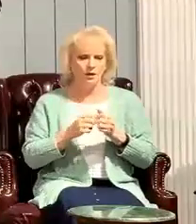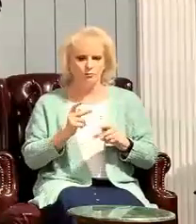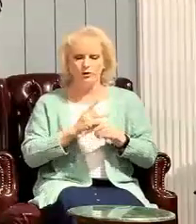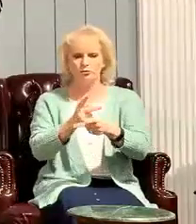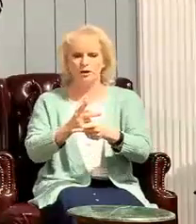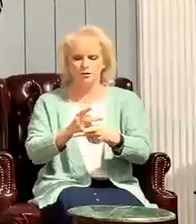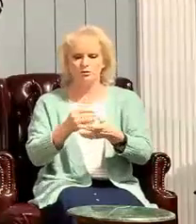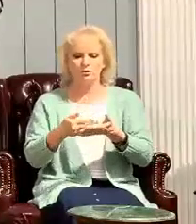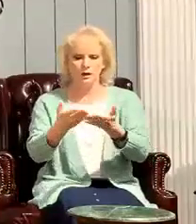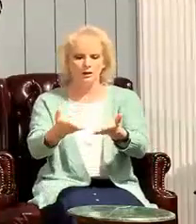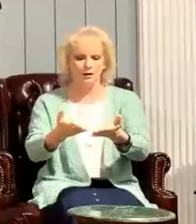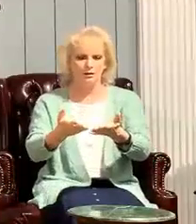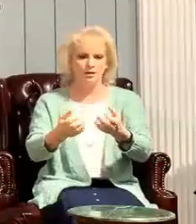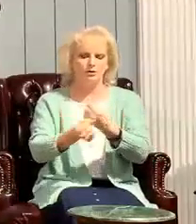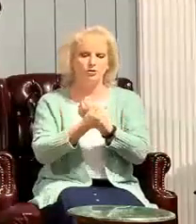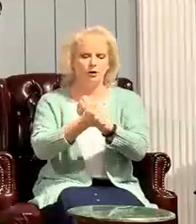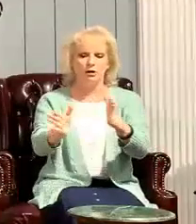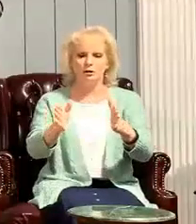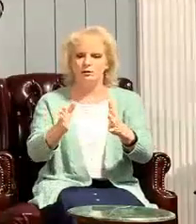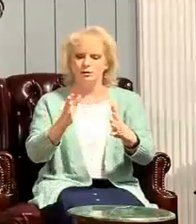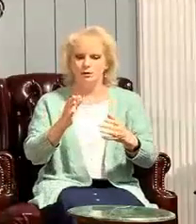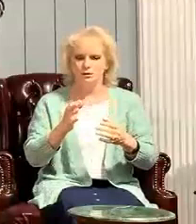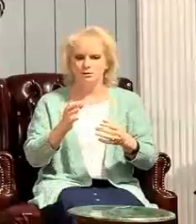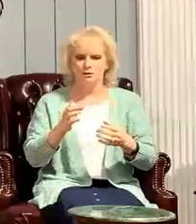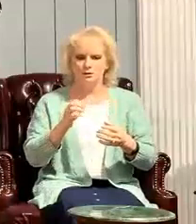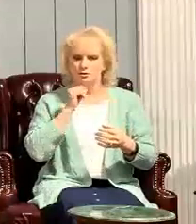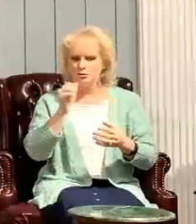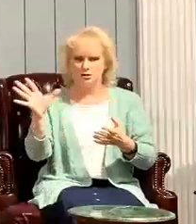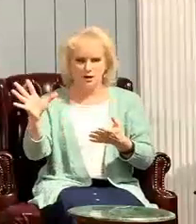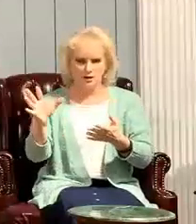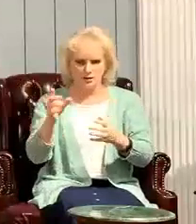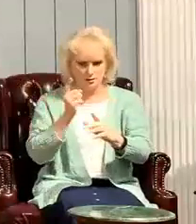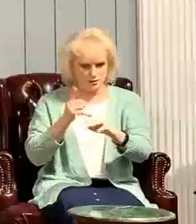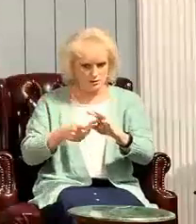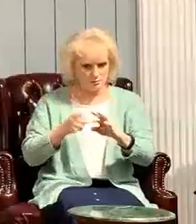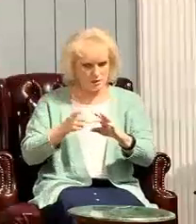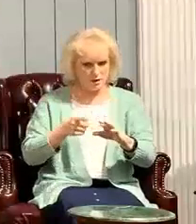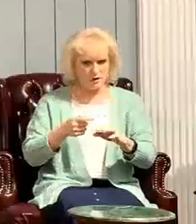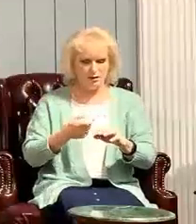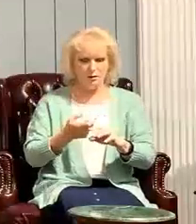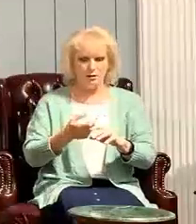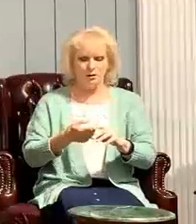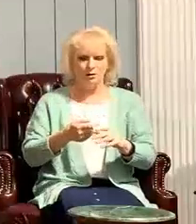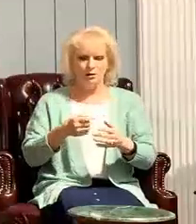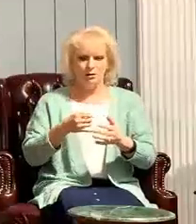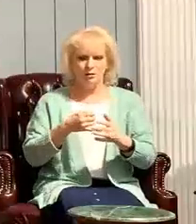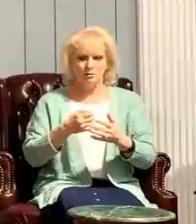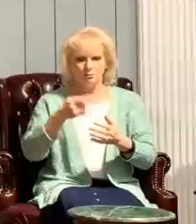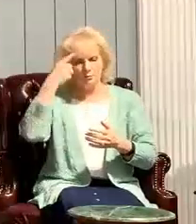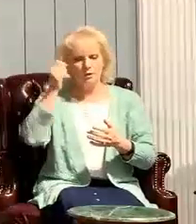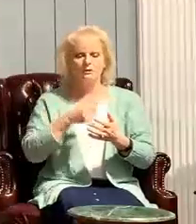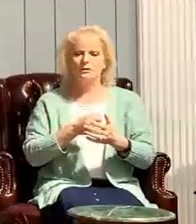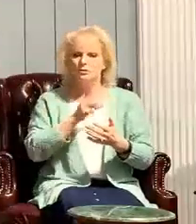aught unto his neighbor shall release it. He shall not exact it of his neighbor or of his brother, because it is the Lord's release. This is